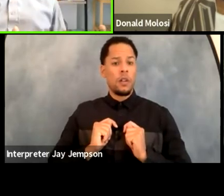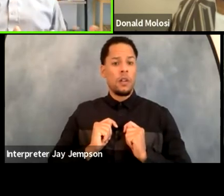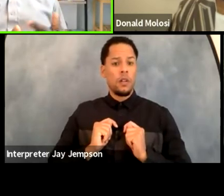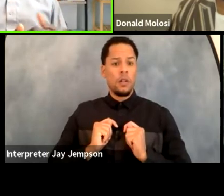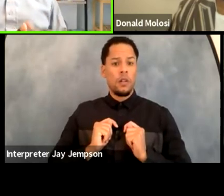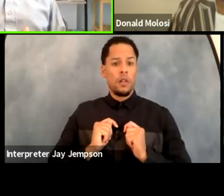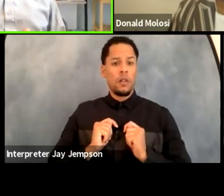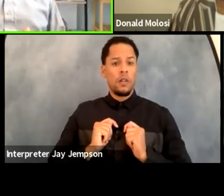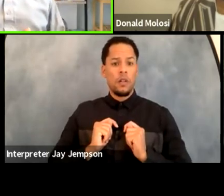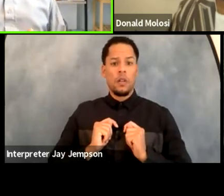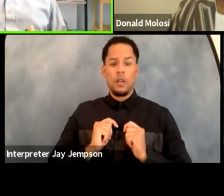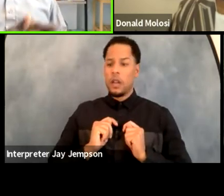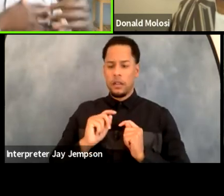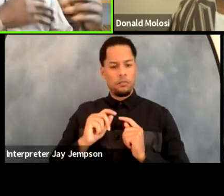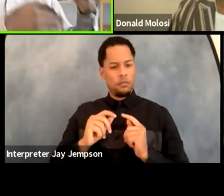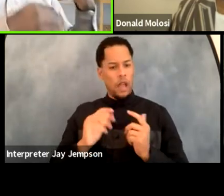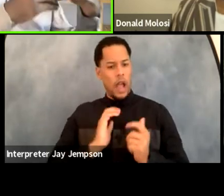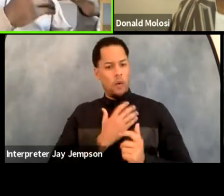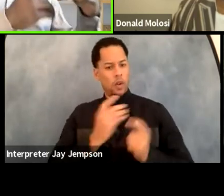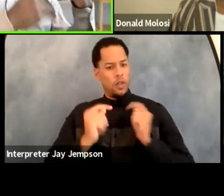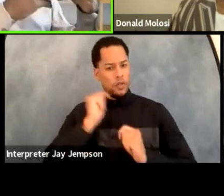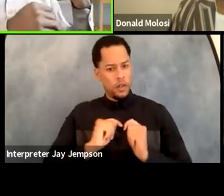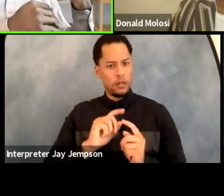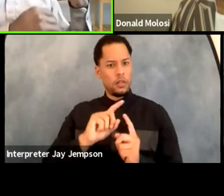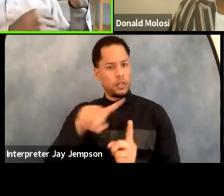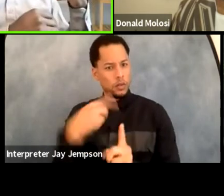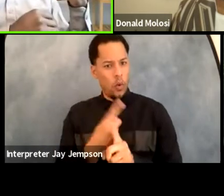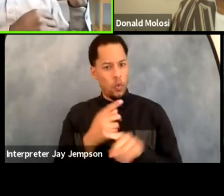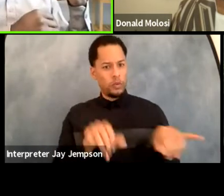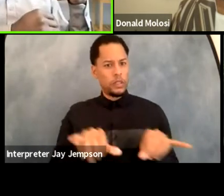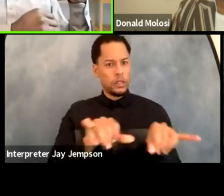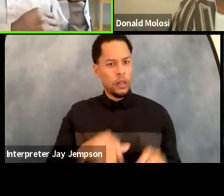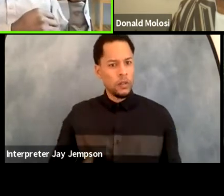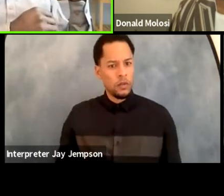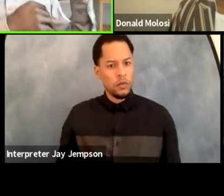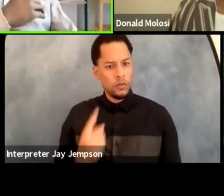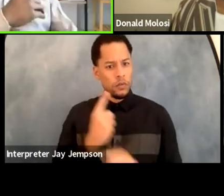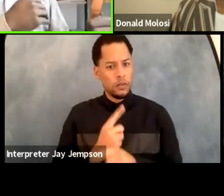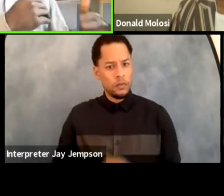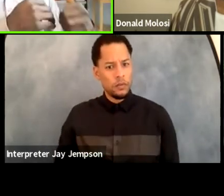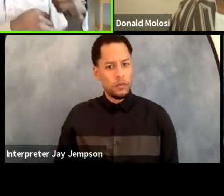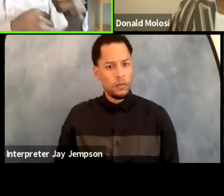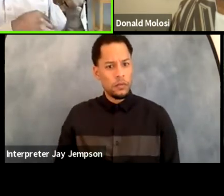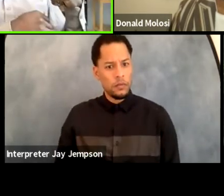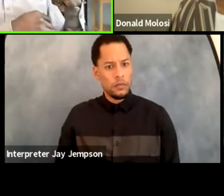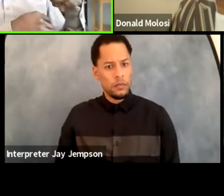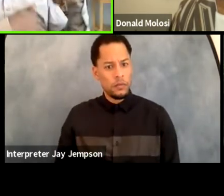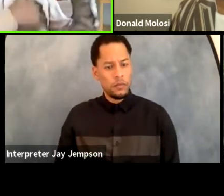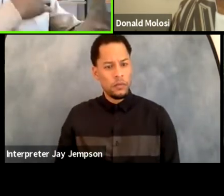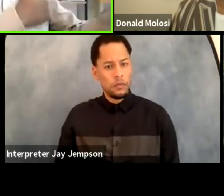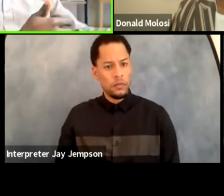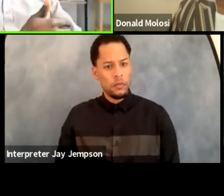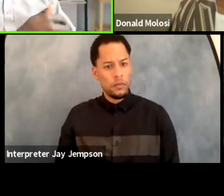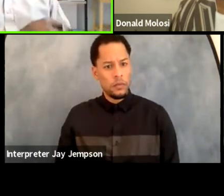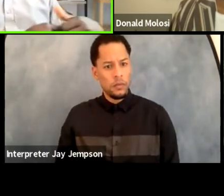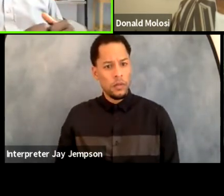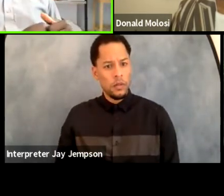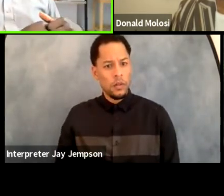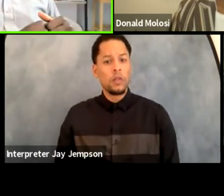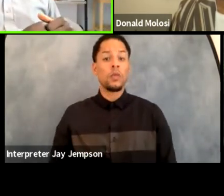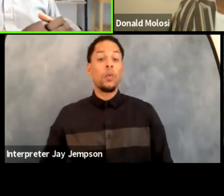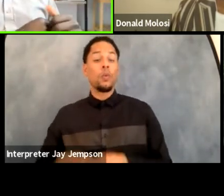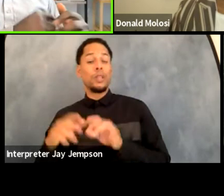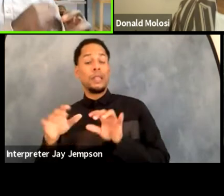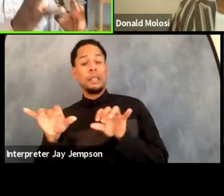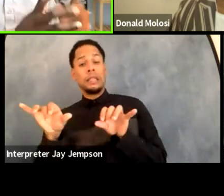in their own right, right? So that idea of debunking those standards that have been handed over to